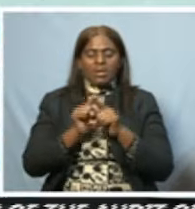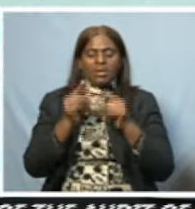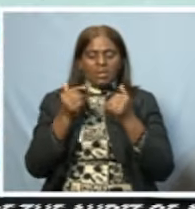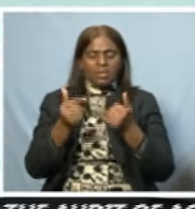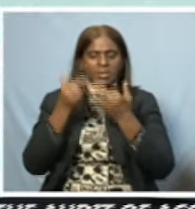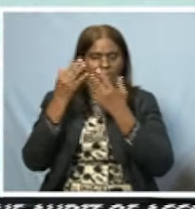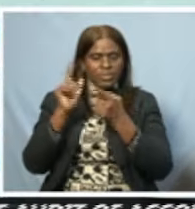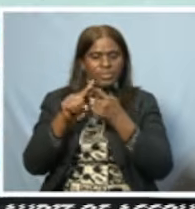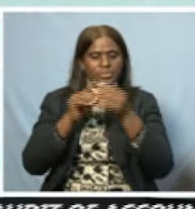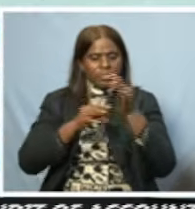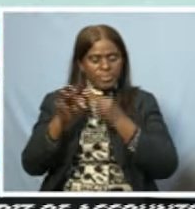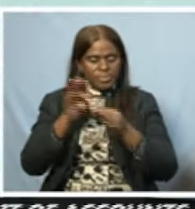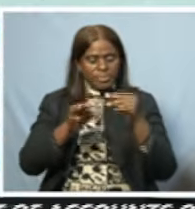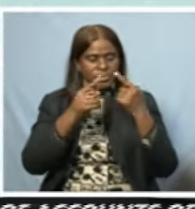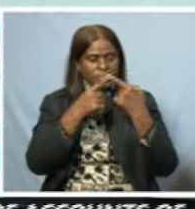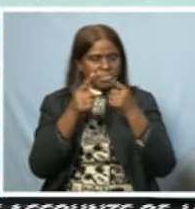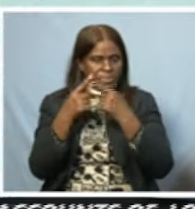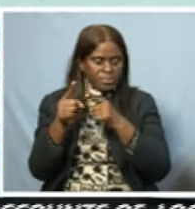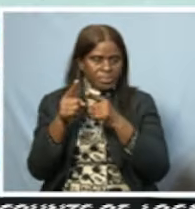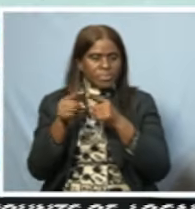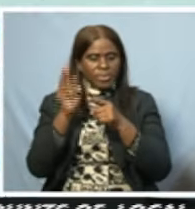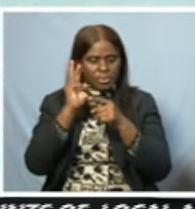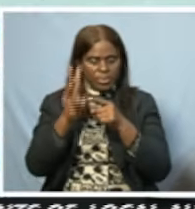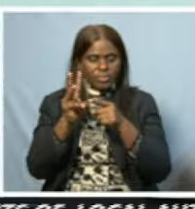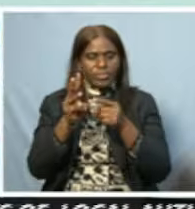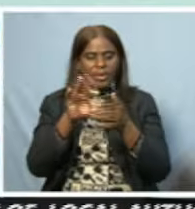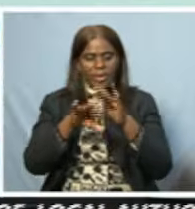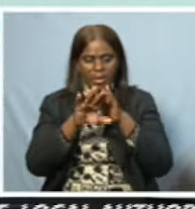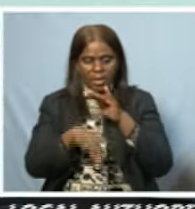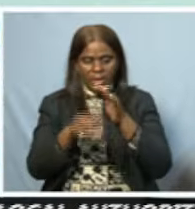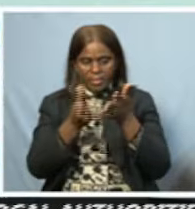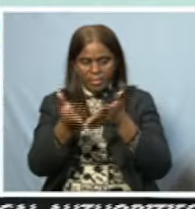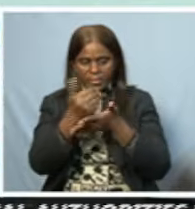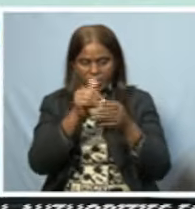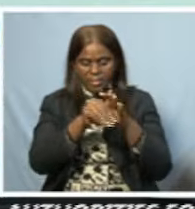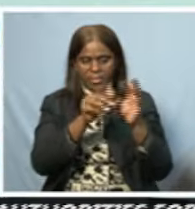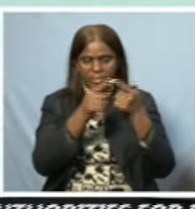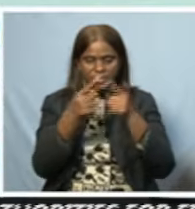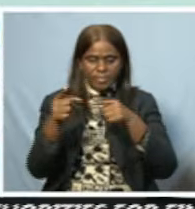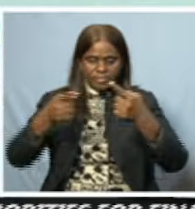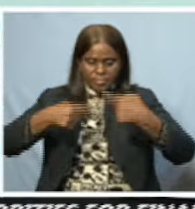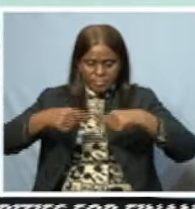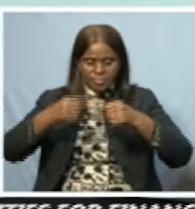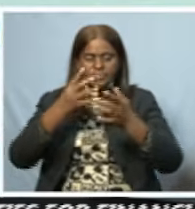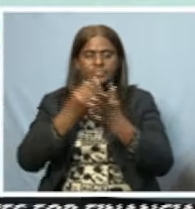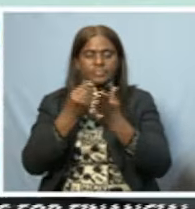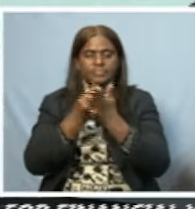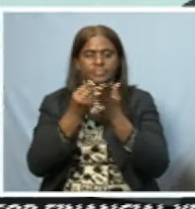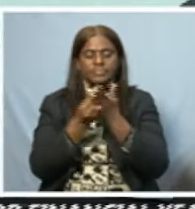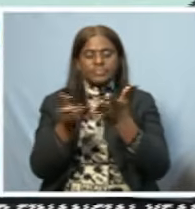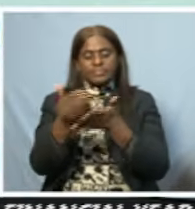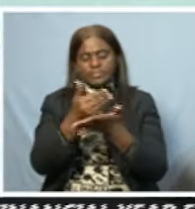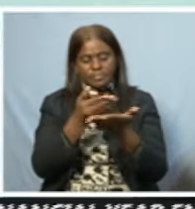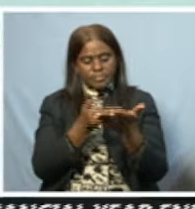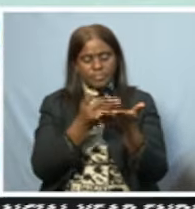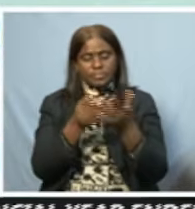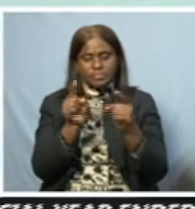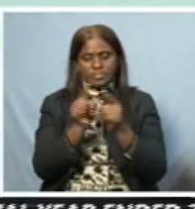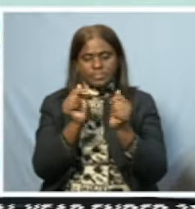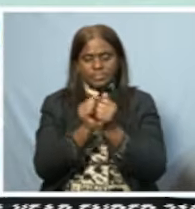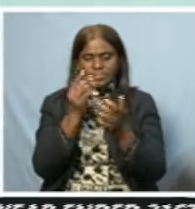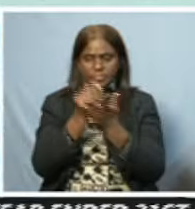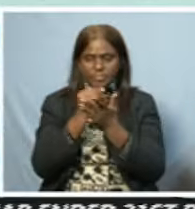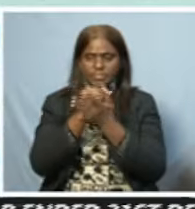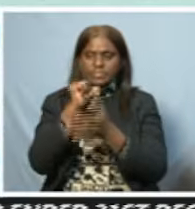to state that the variance to under collection on various locally generated revenue and the